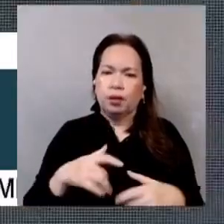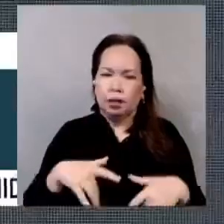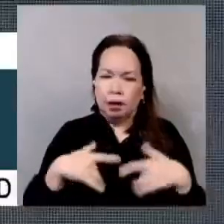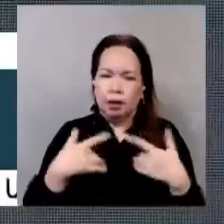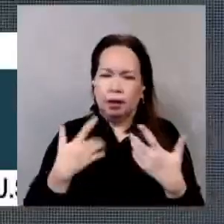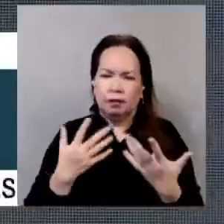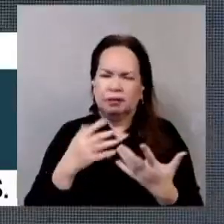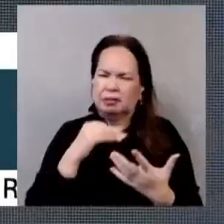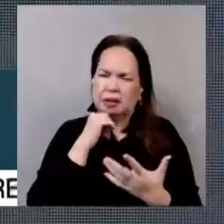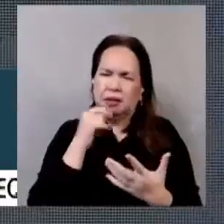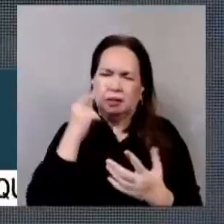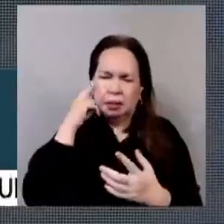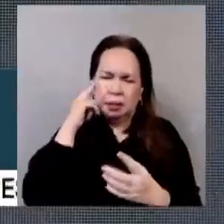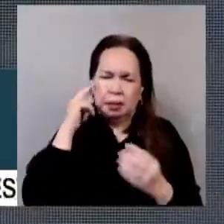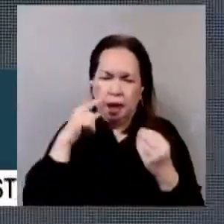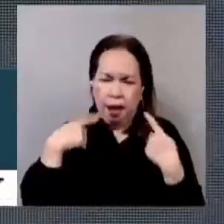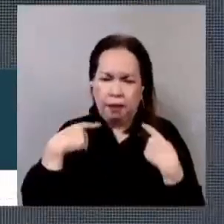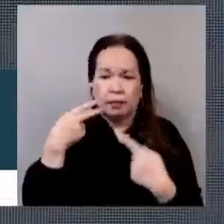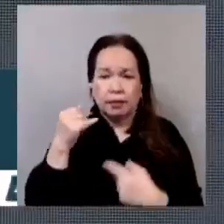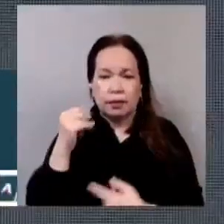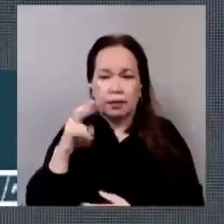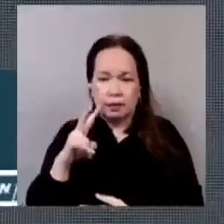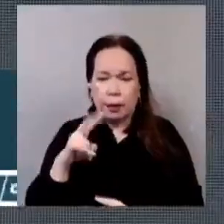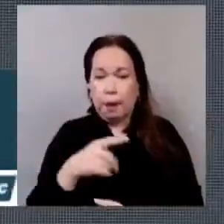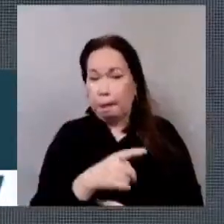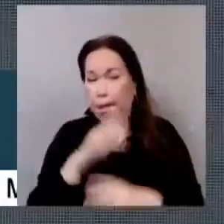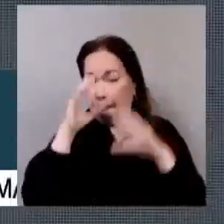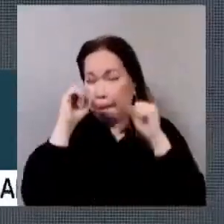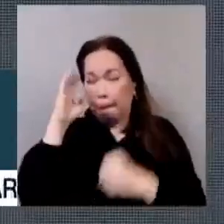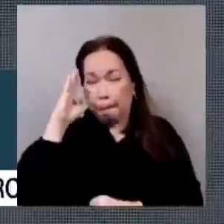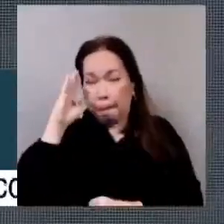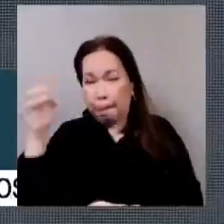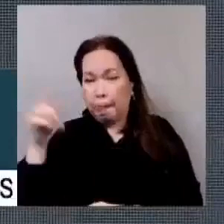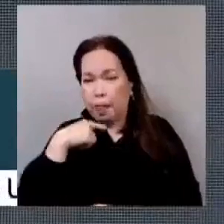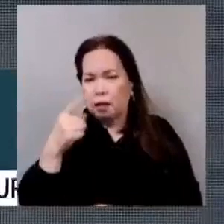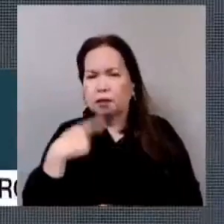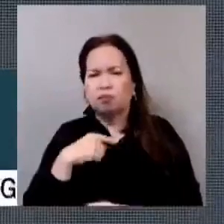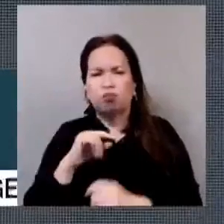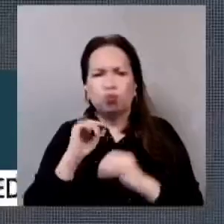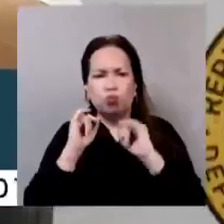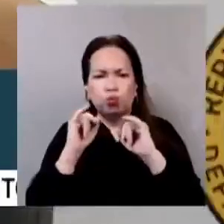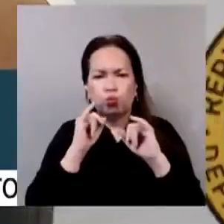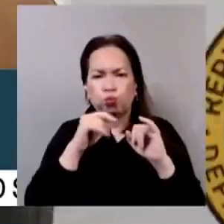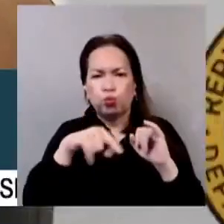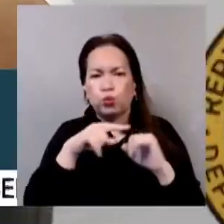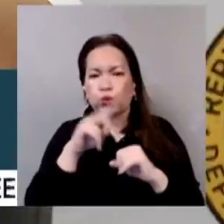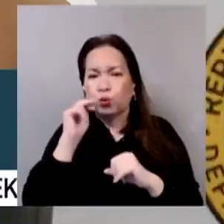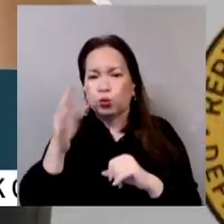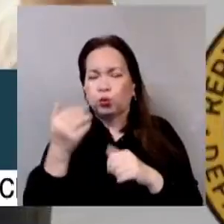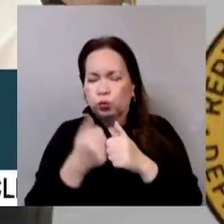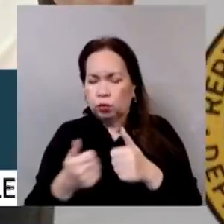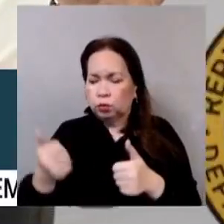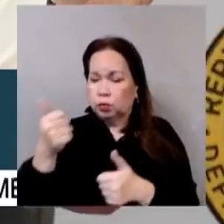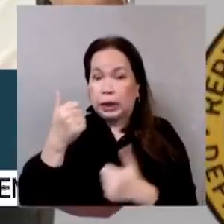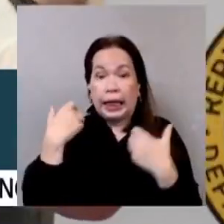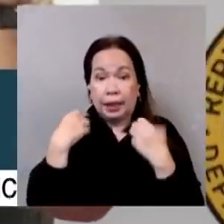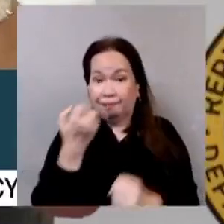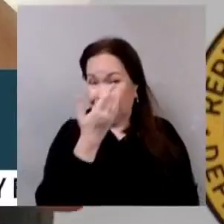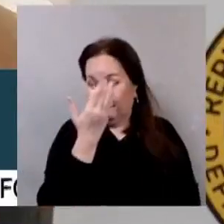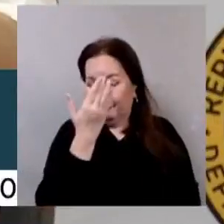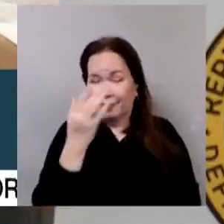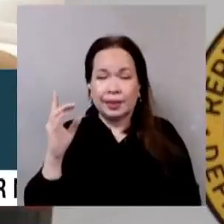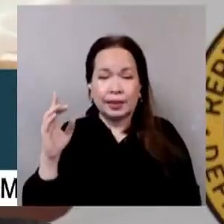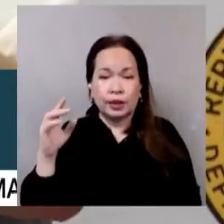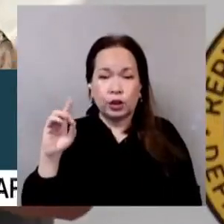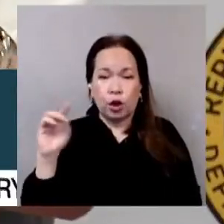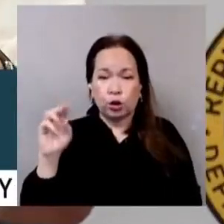HIV. President Ferdinand Marcos Jr. earlier instructed the new Health Secretary, Dr. Ted Herbosa, to prioritize